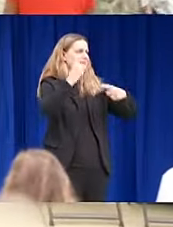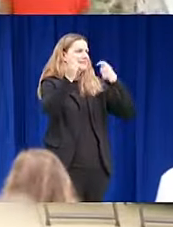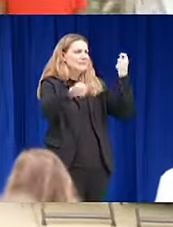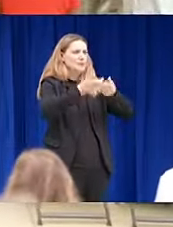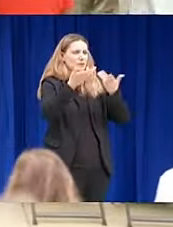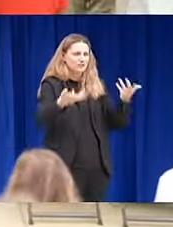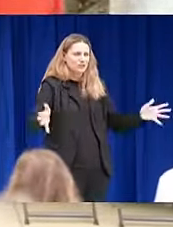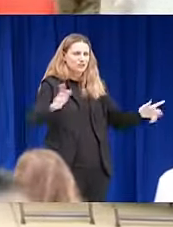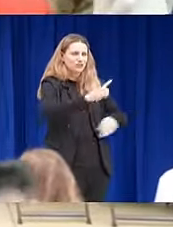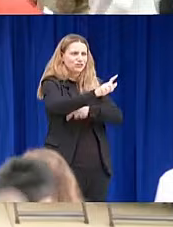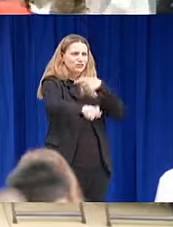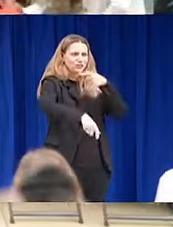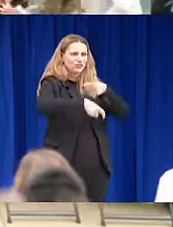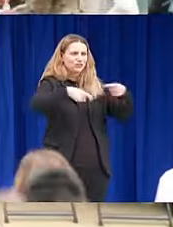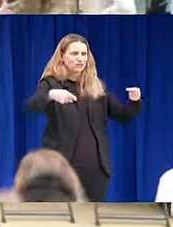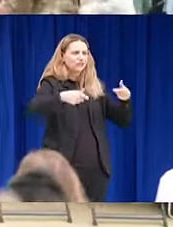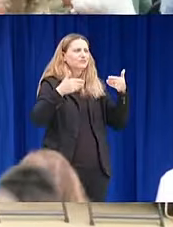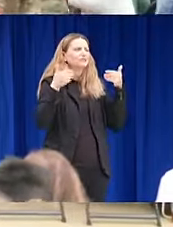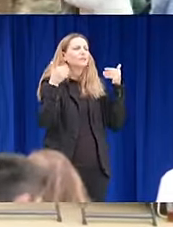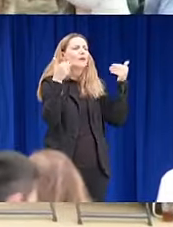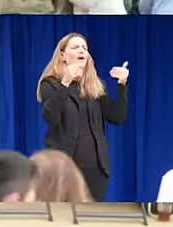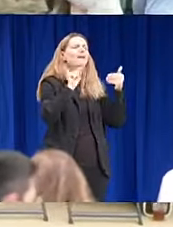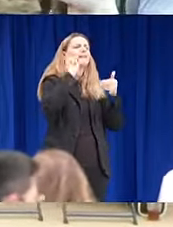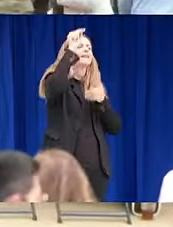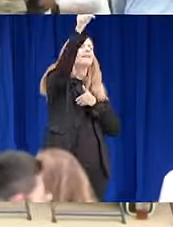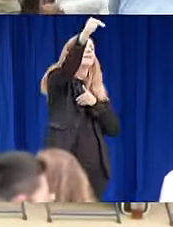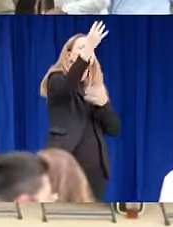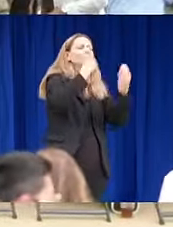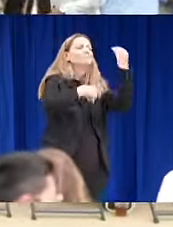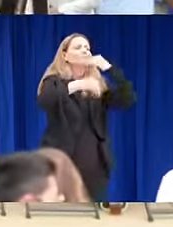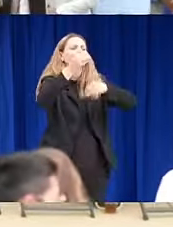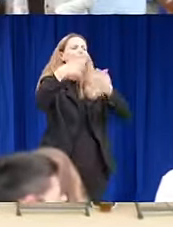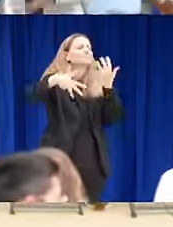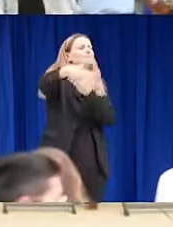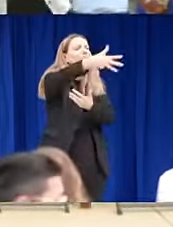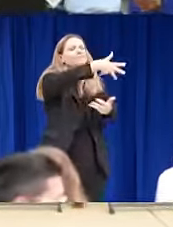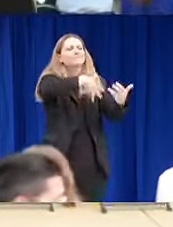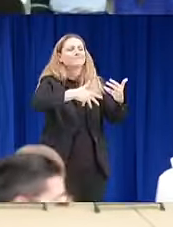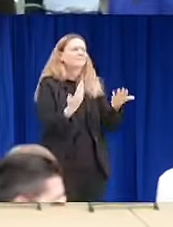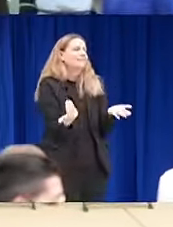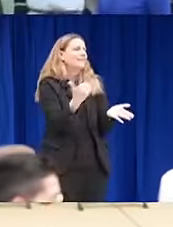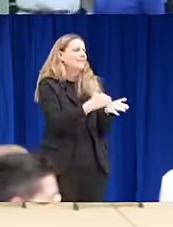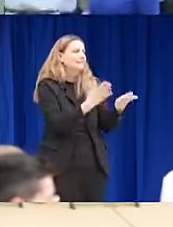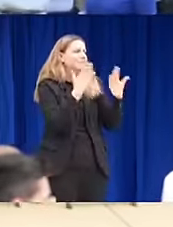join us in the back for some camaraderie and refreshments. Thank you again for being here today.